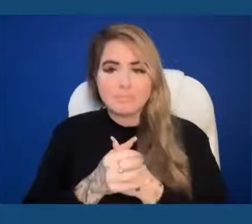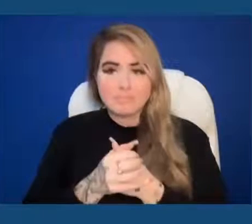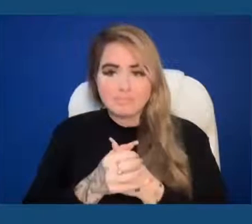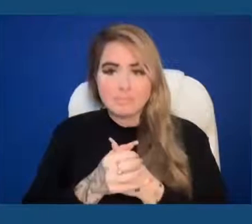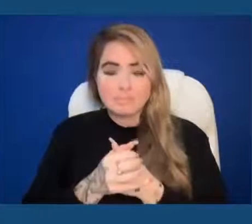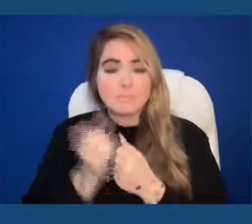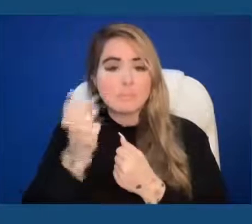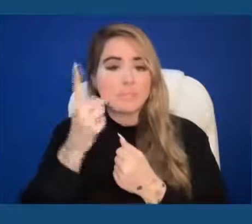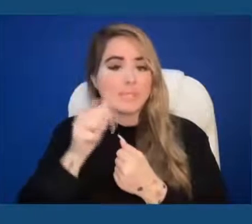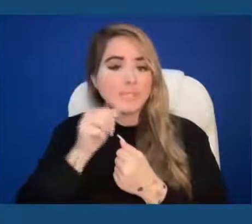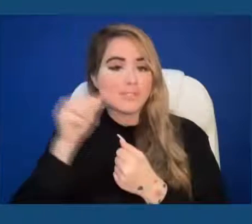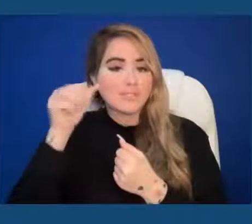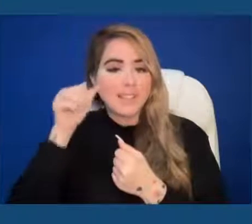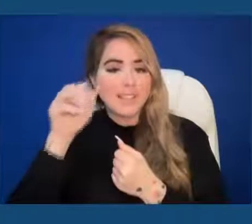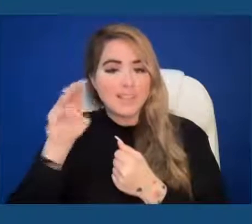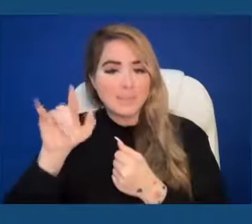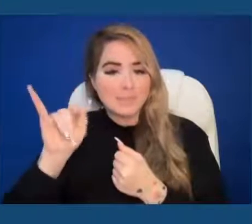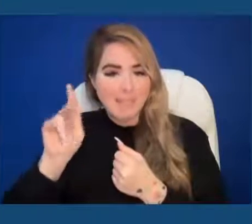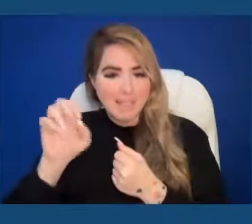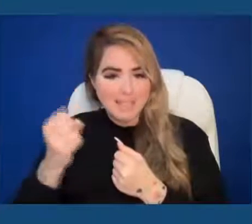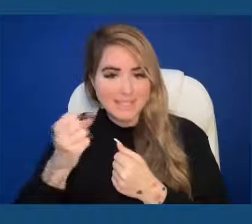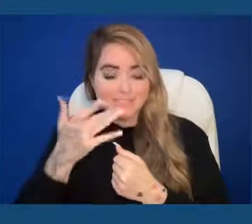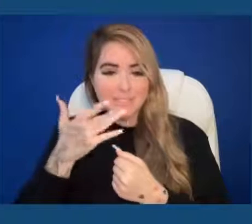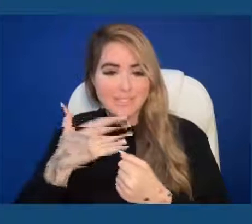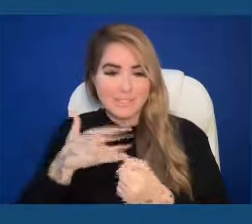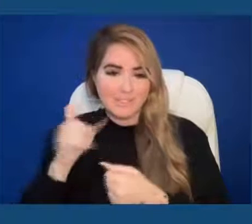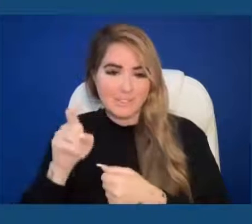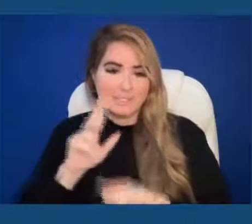Yesterday was Melanie's birthday. She was going to be 32.